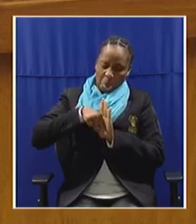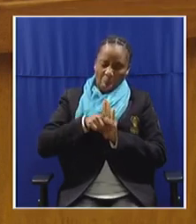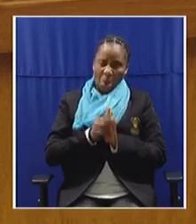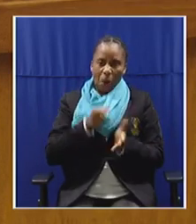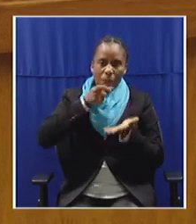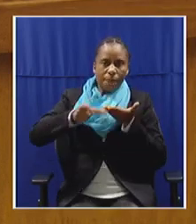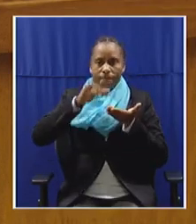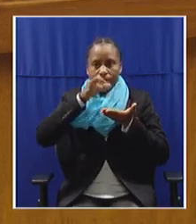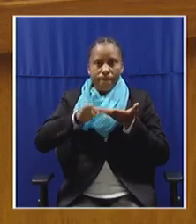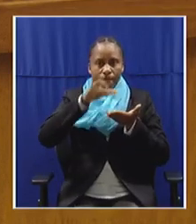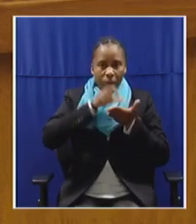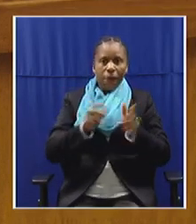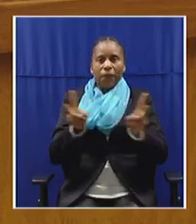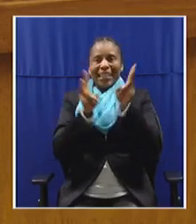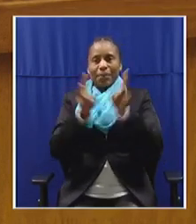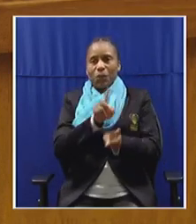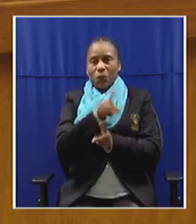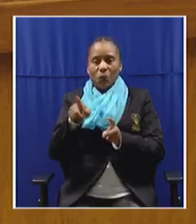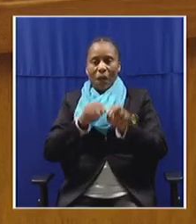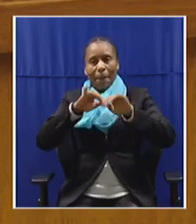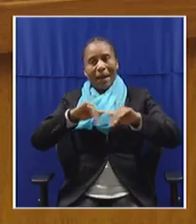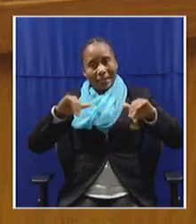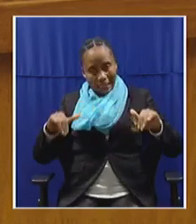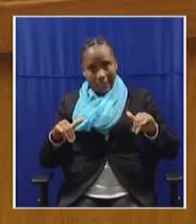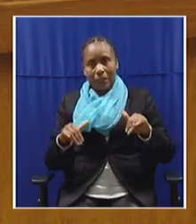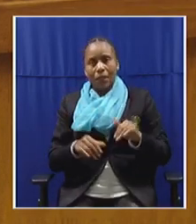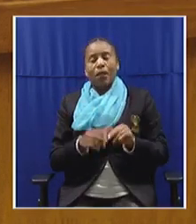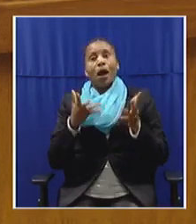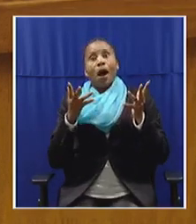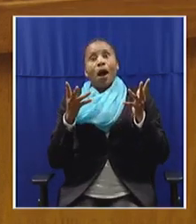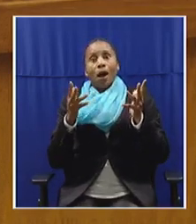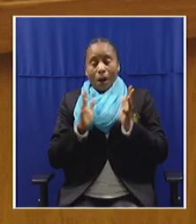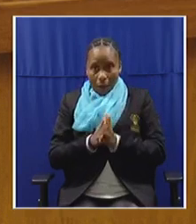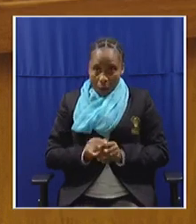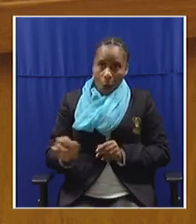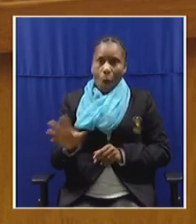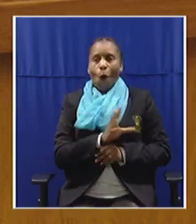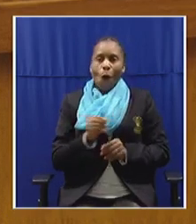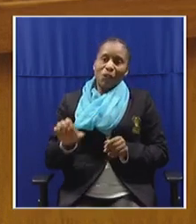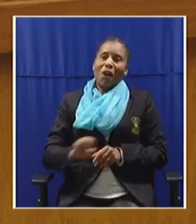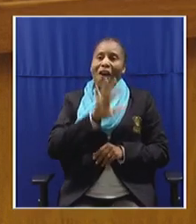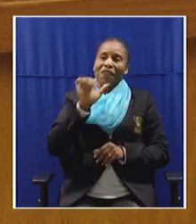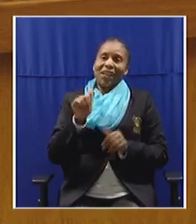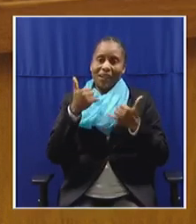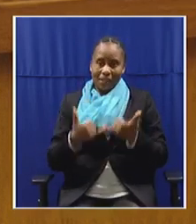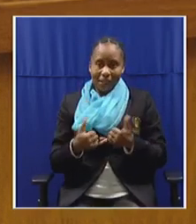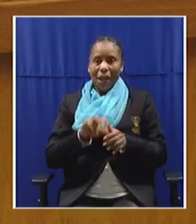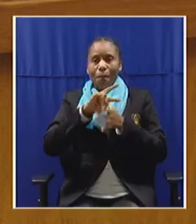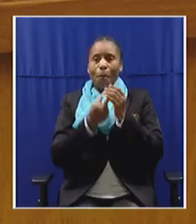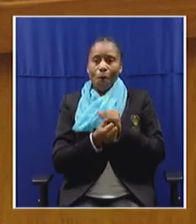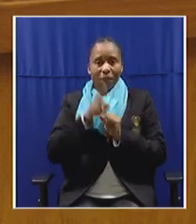with victims of apartheid. It is remarkable that all South Africans, both black and